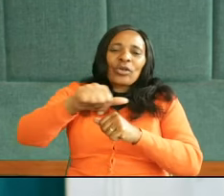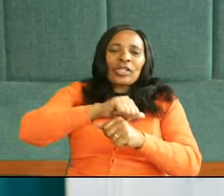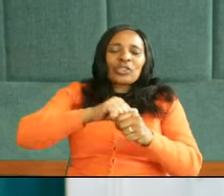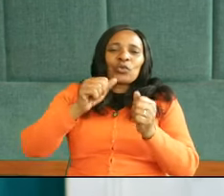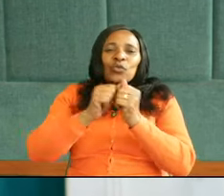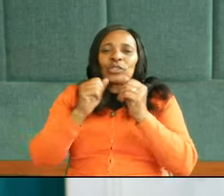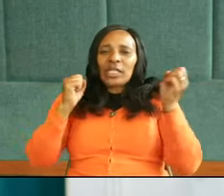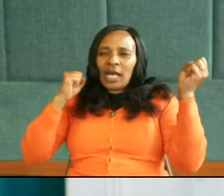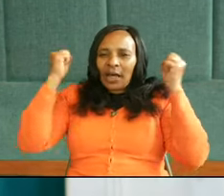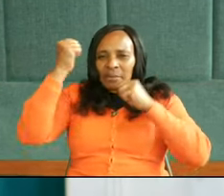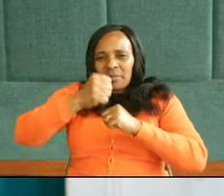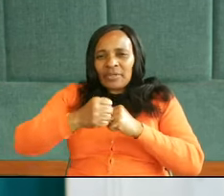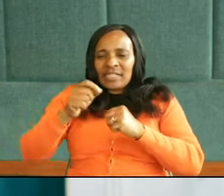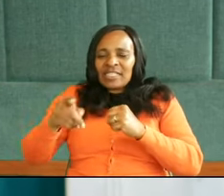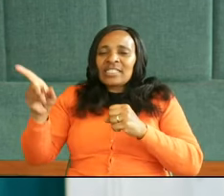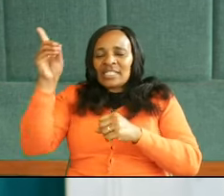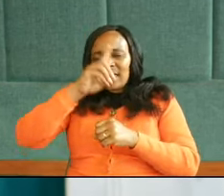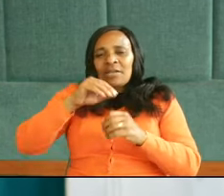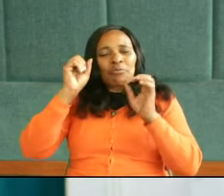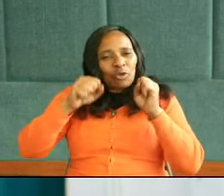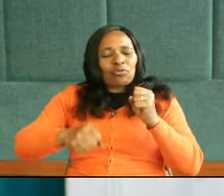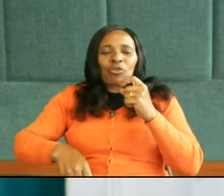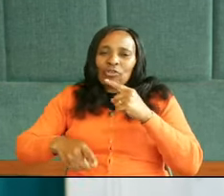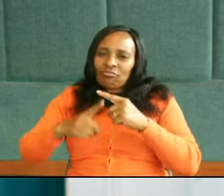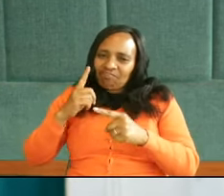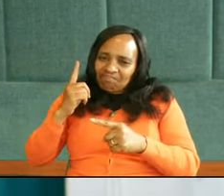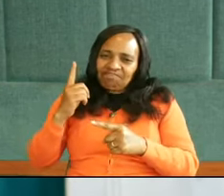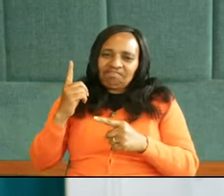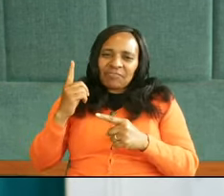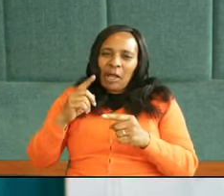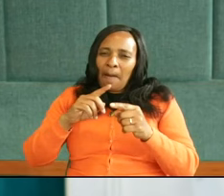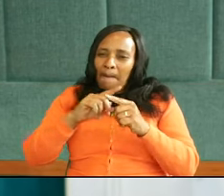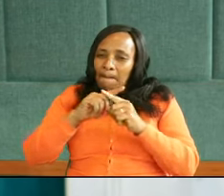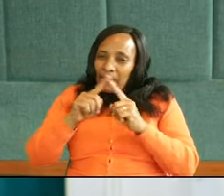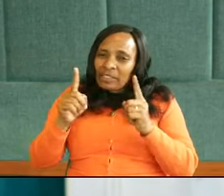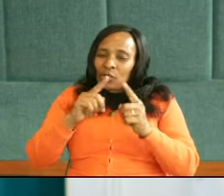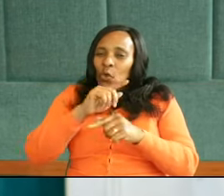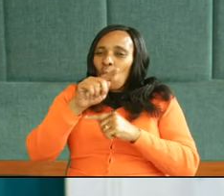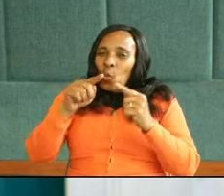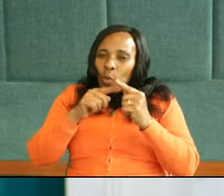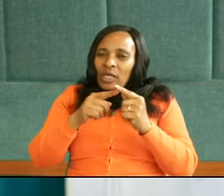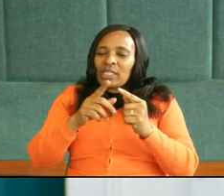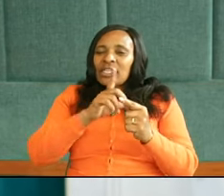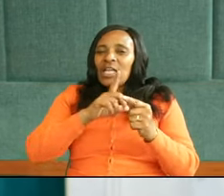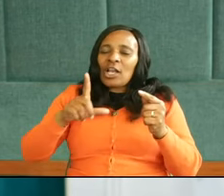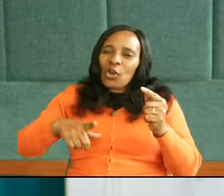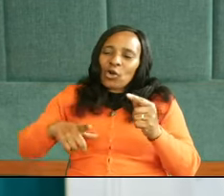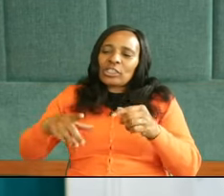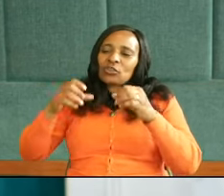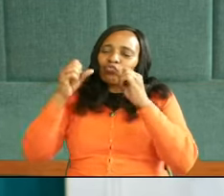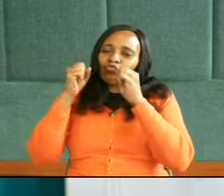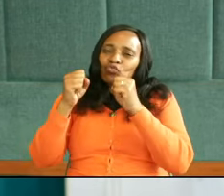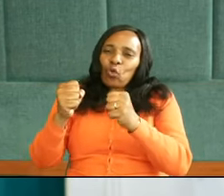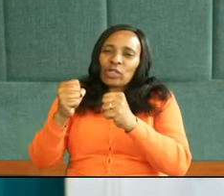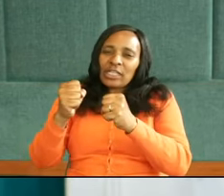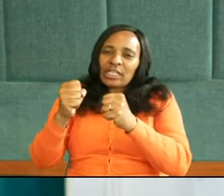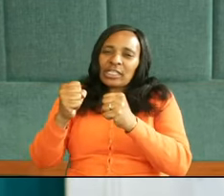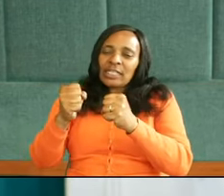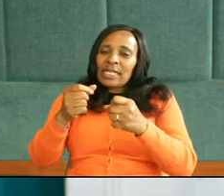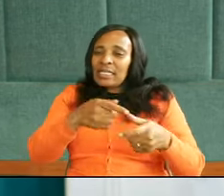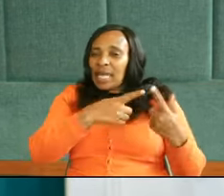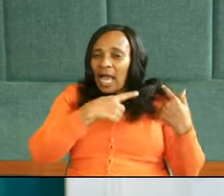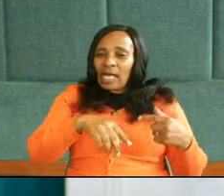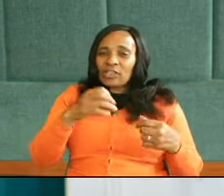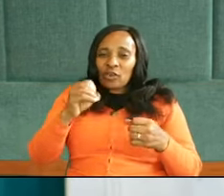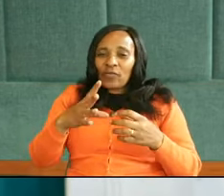army. And that day he was going to die. When the Lord stirred up the hearts of the Philistines, so that they cause trouble on the